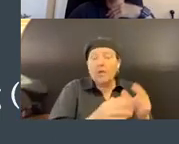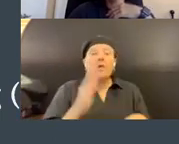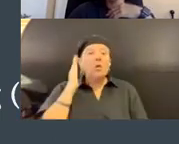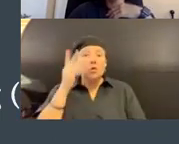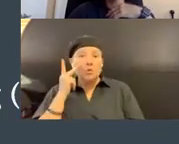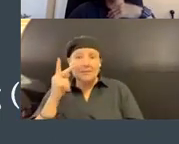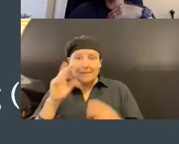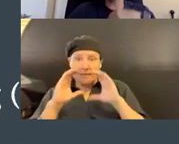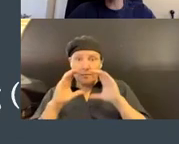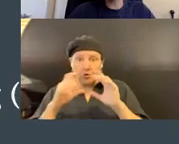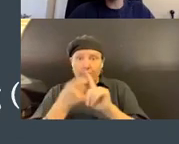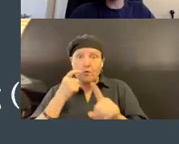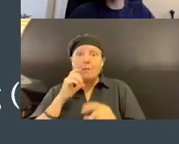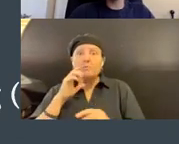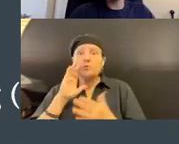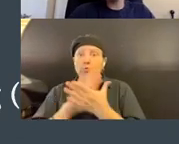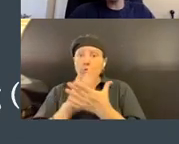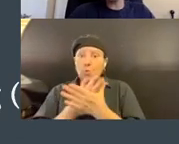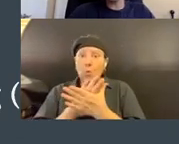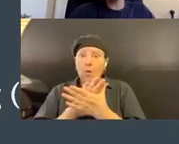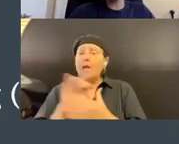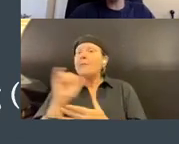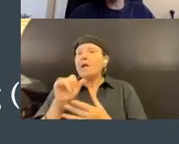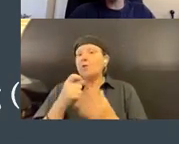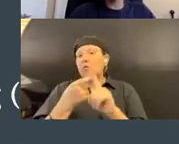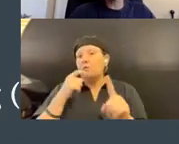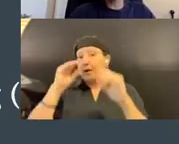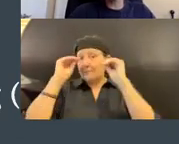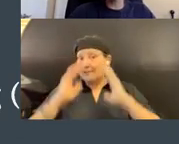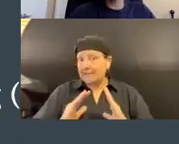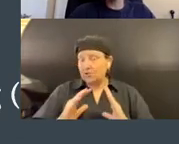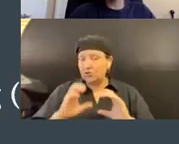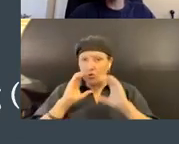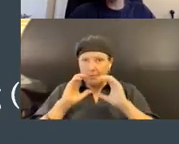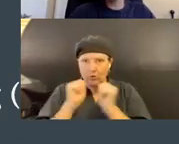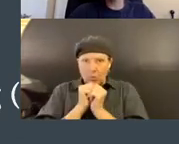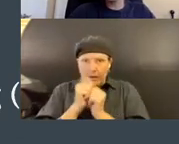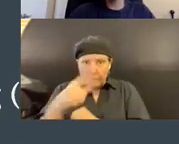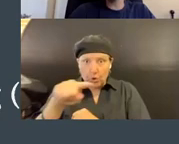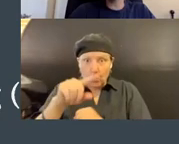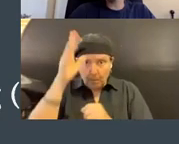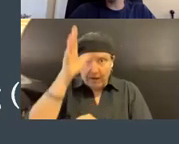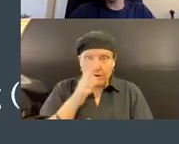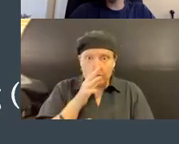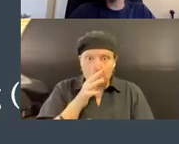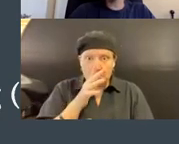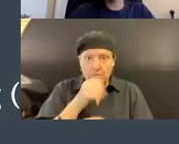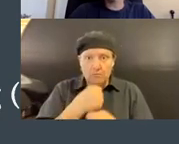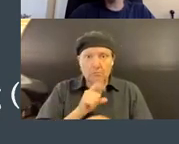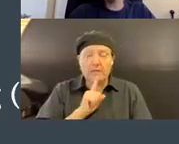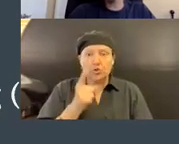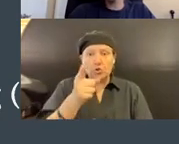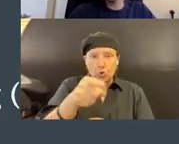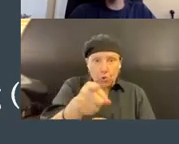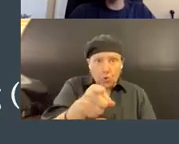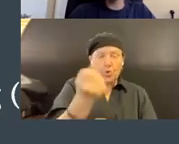also from the teachers to you as parents, making sure that you sort of understand like what's happening and what's going on and what work is